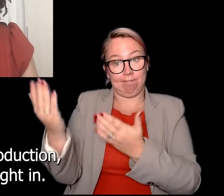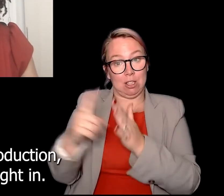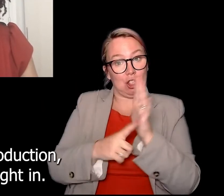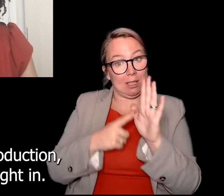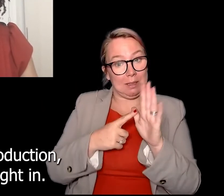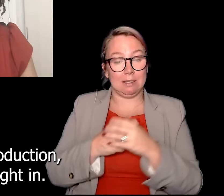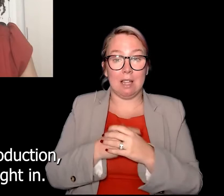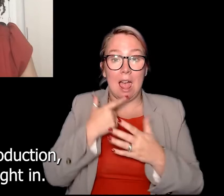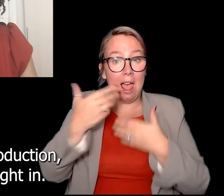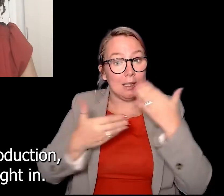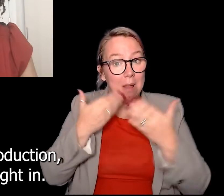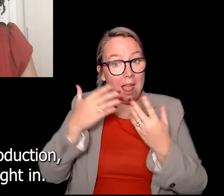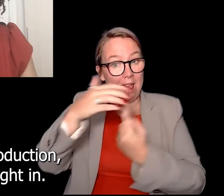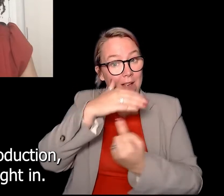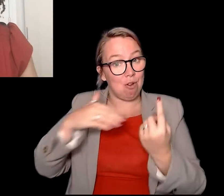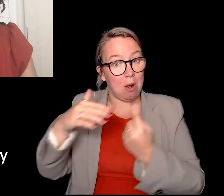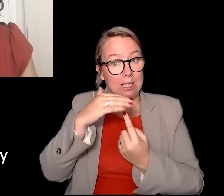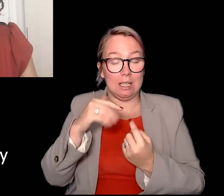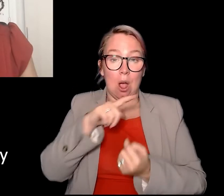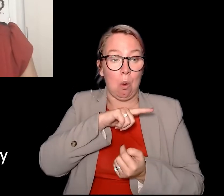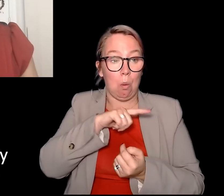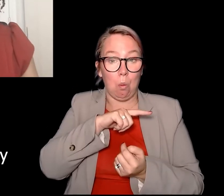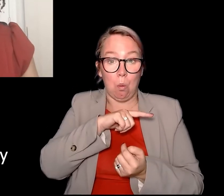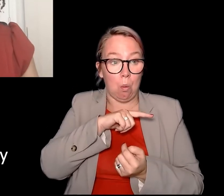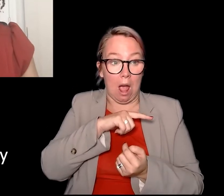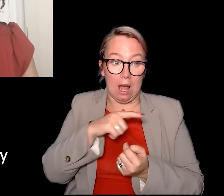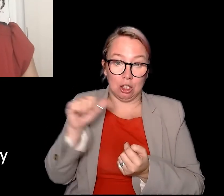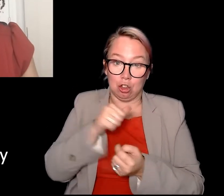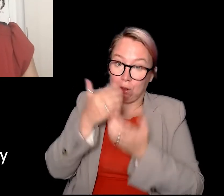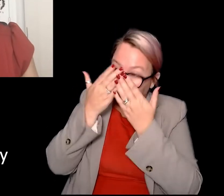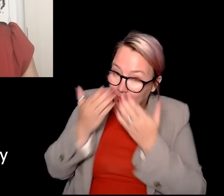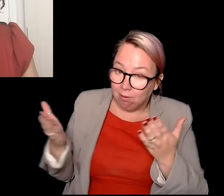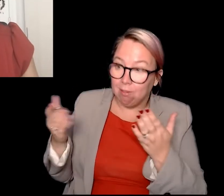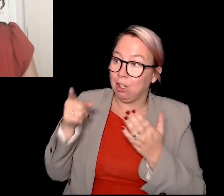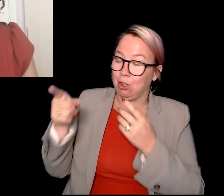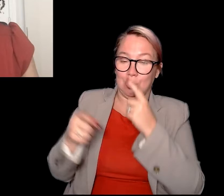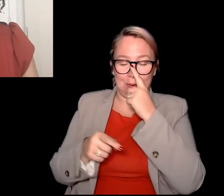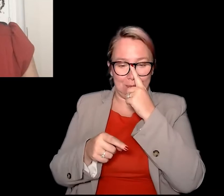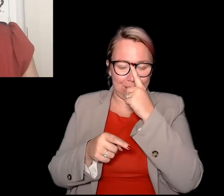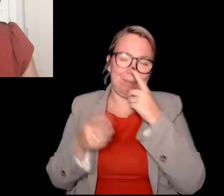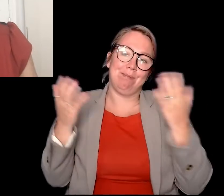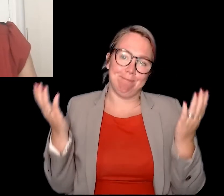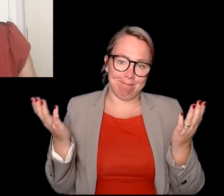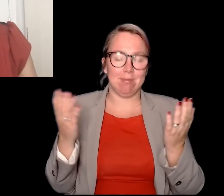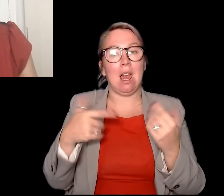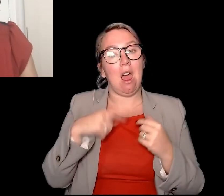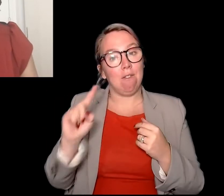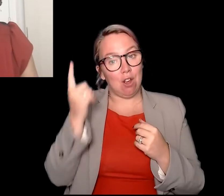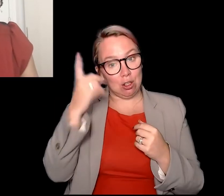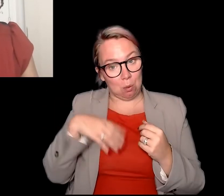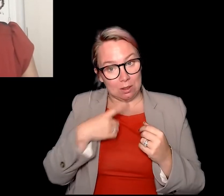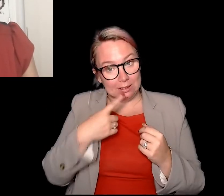I'm still butchering the introduction. So Jasmine, let's jump straight in. Can you tell everybody why they should be as in awe of you as I